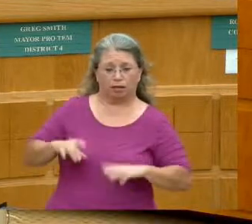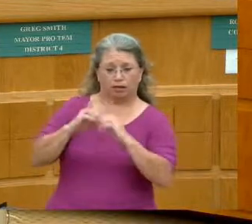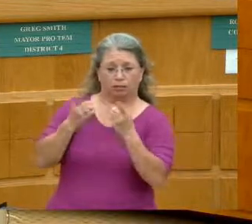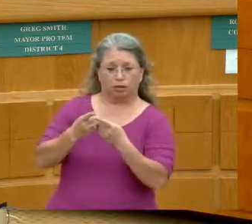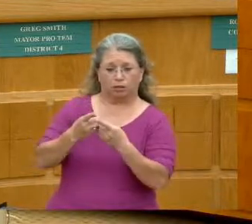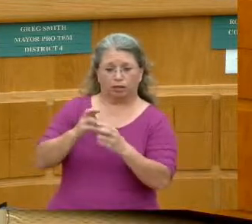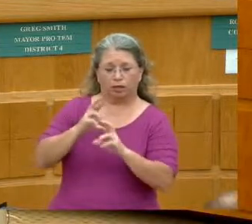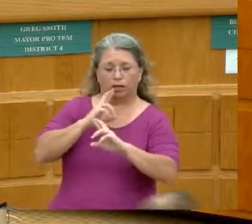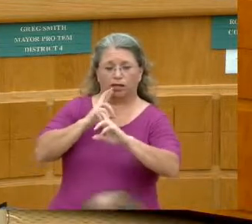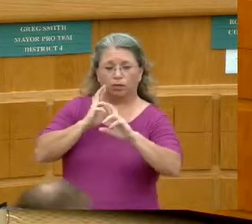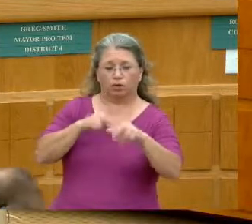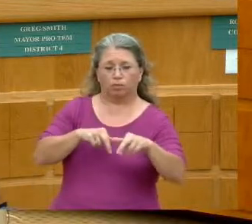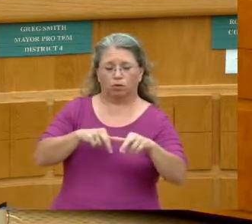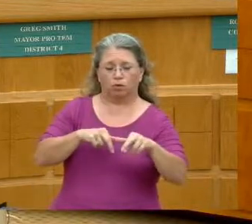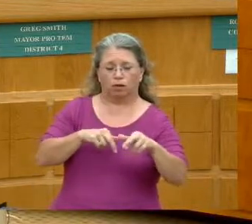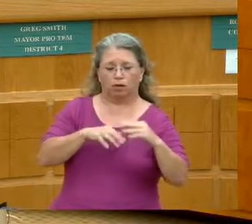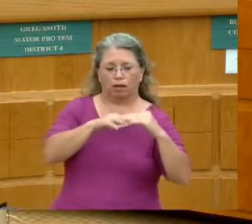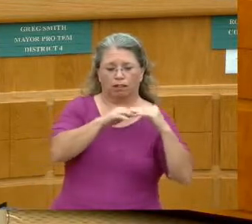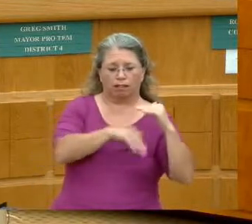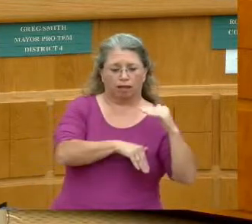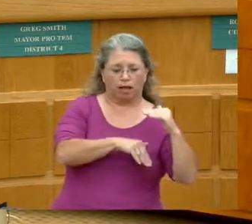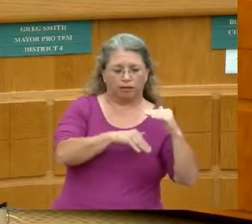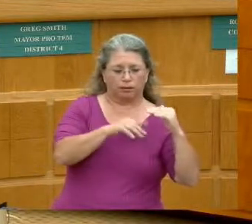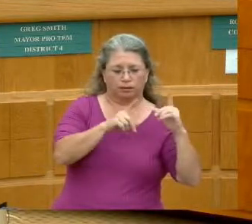than locally?